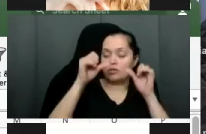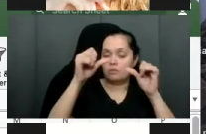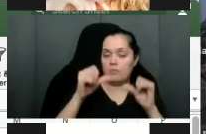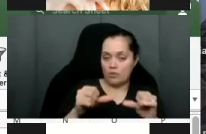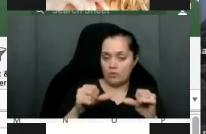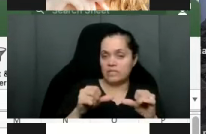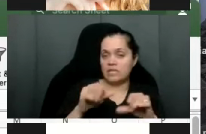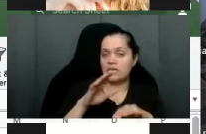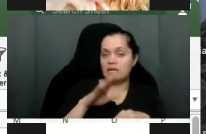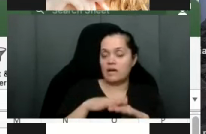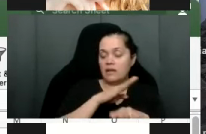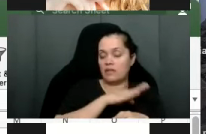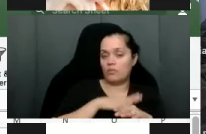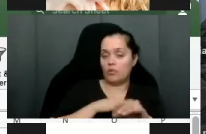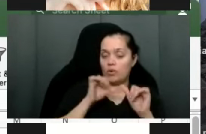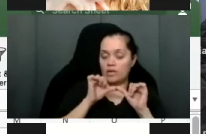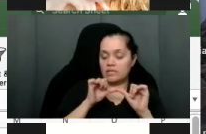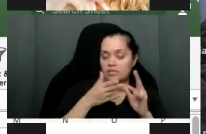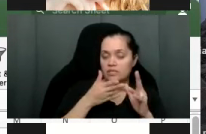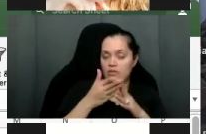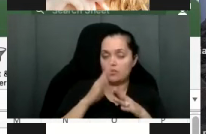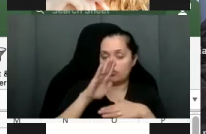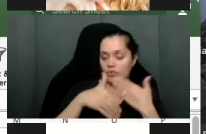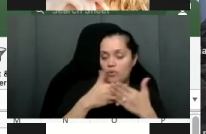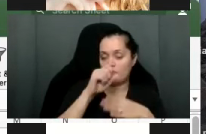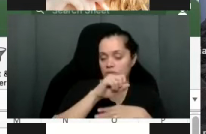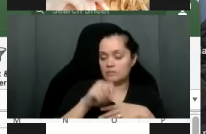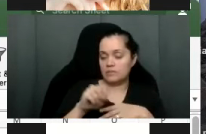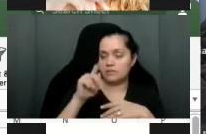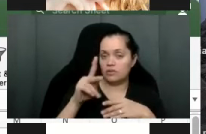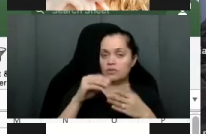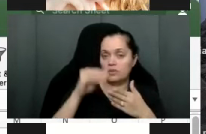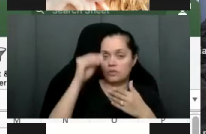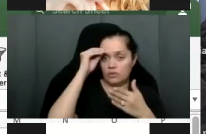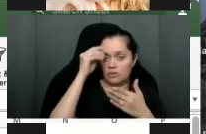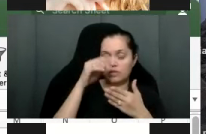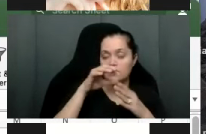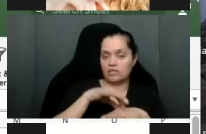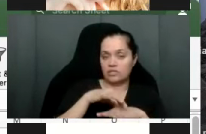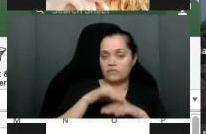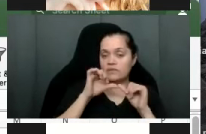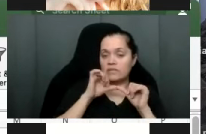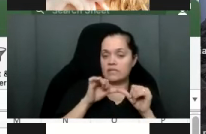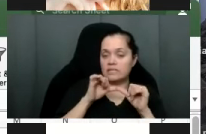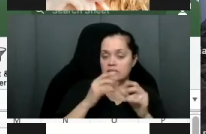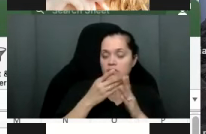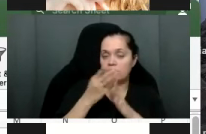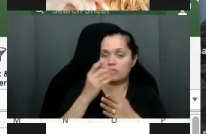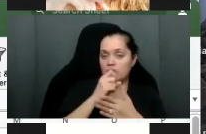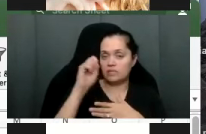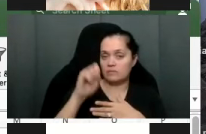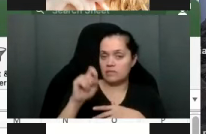board consistently through the semester. So we're learning geography consistently through the